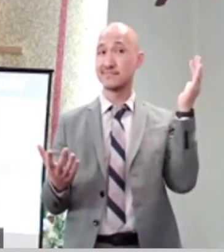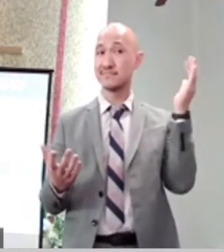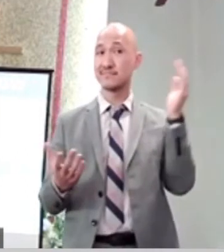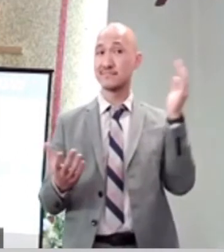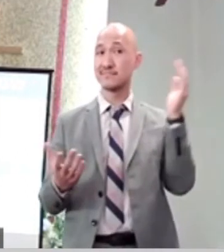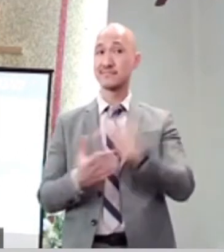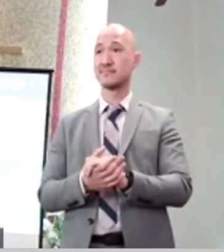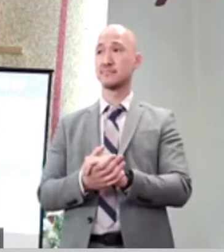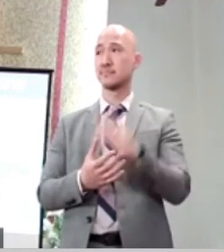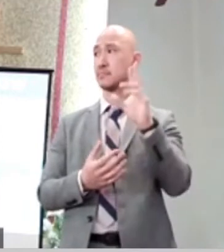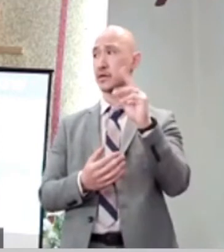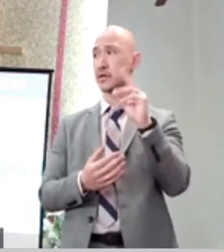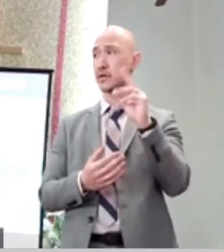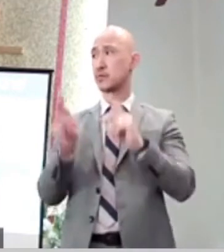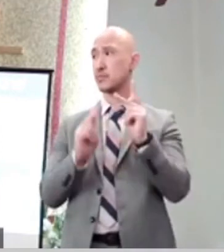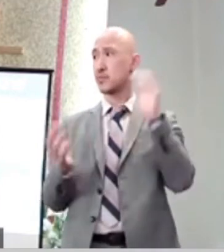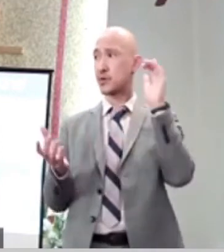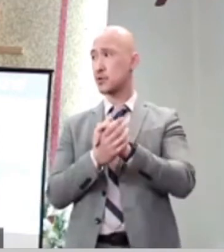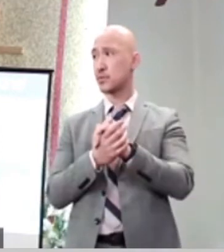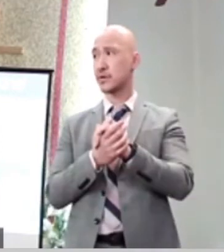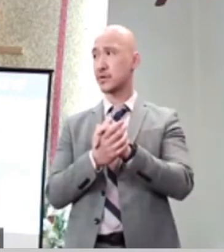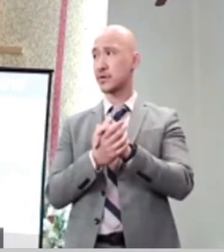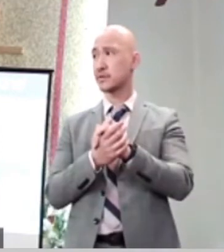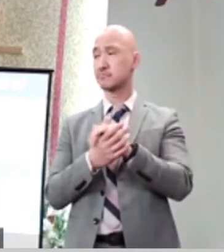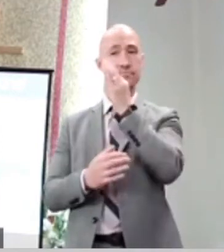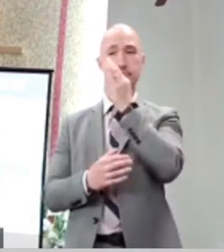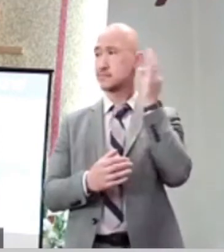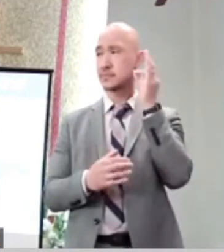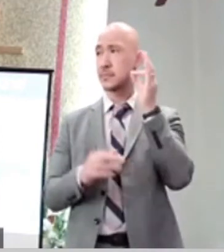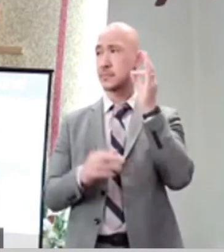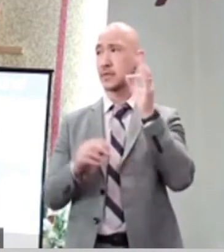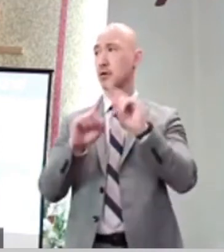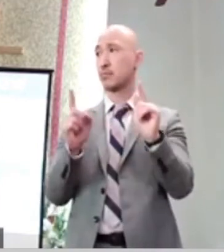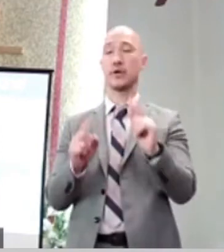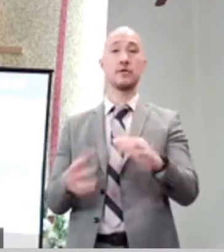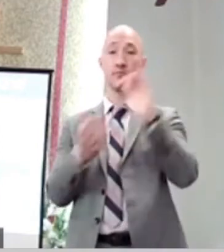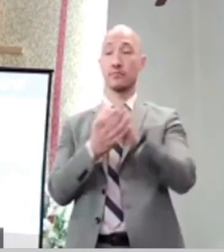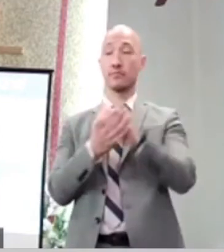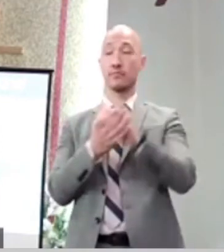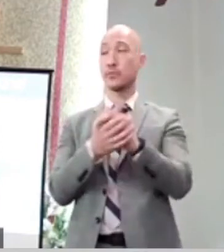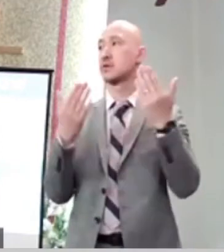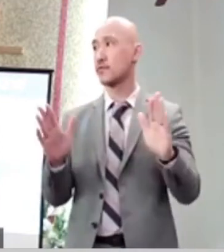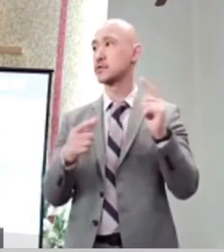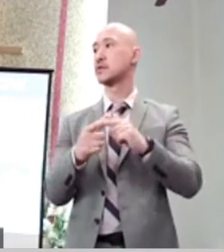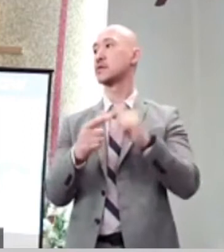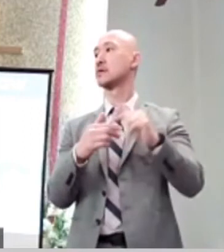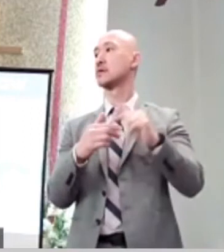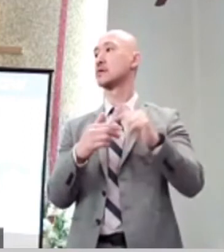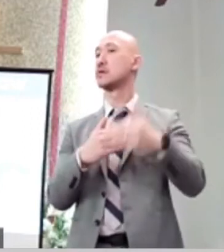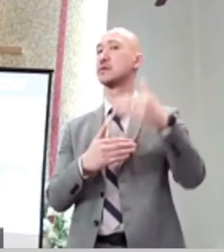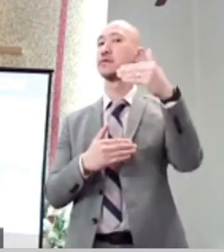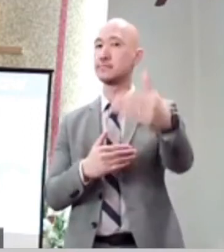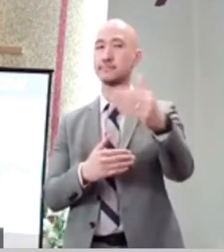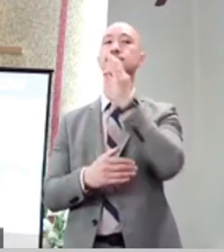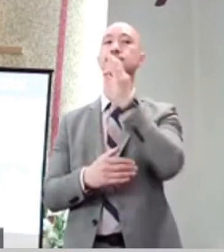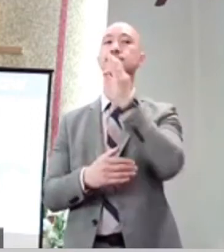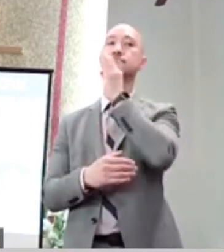will fast. So here he's offering them an analogy to help them understand what this situation